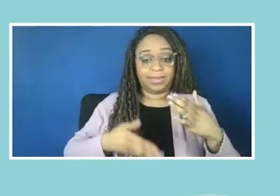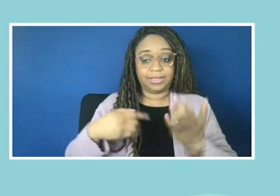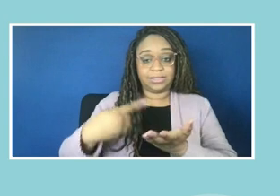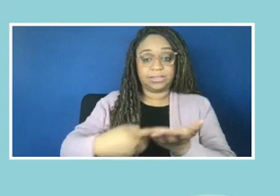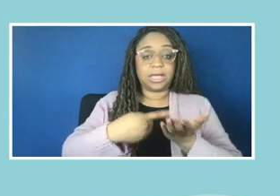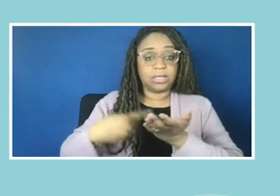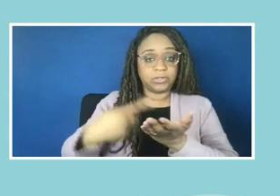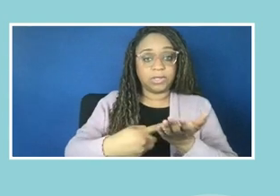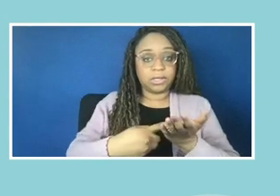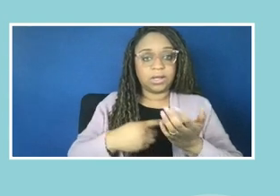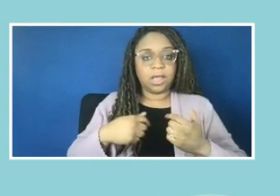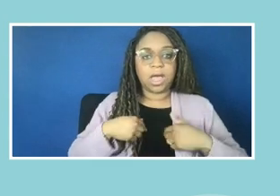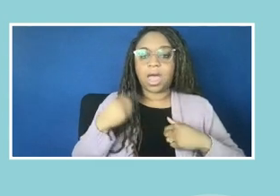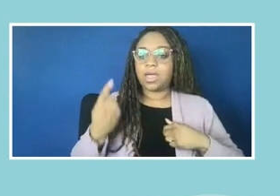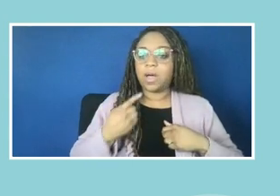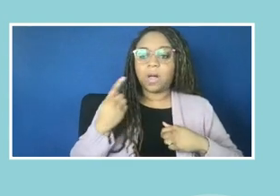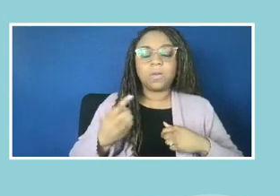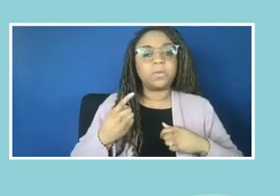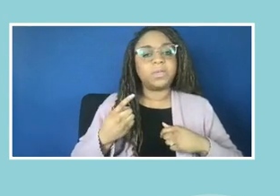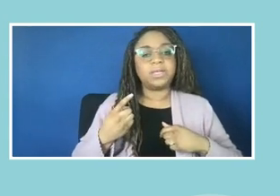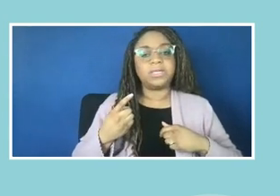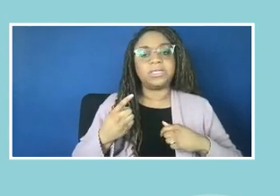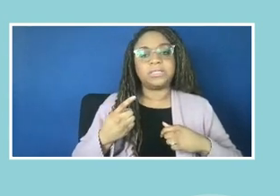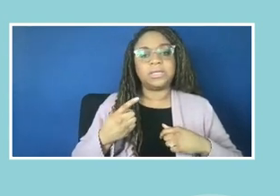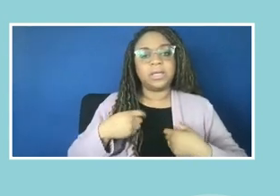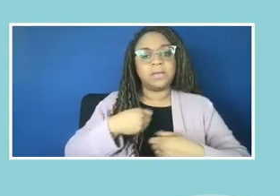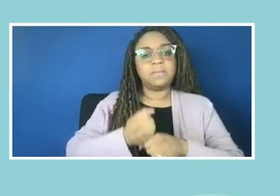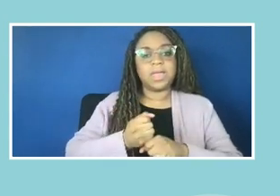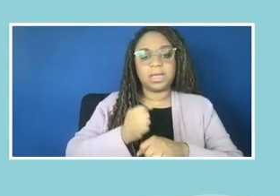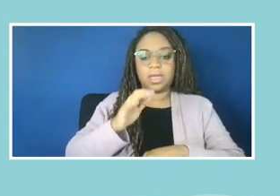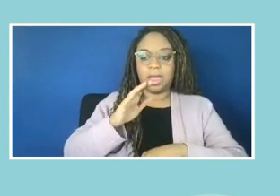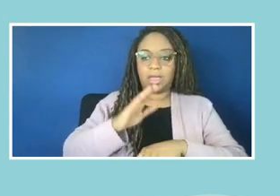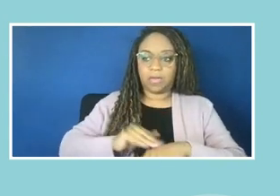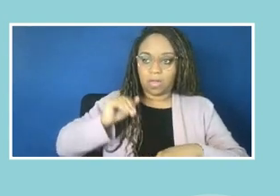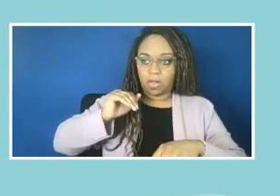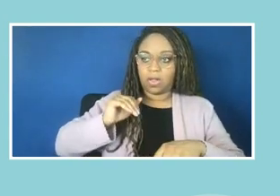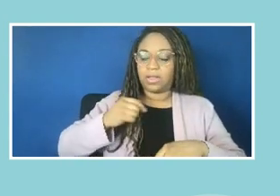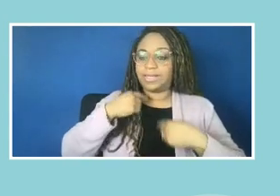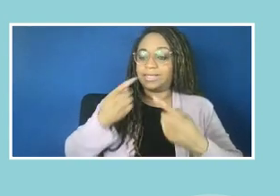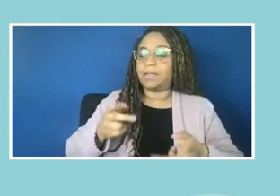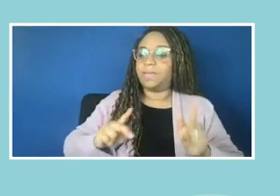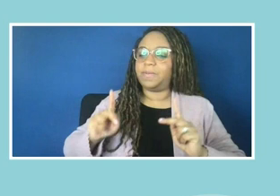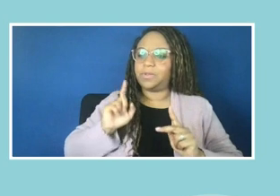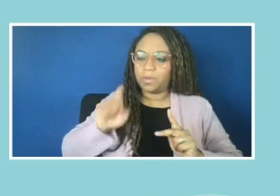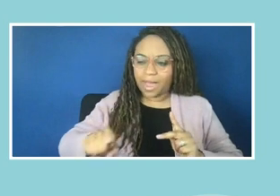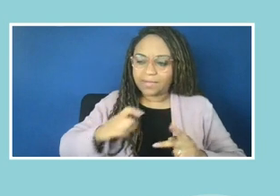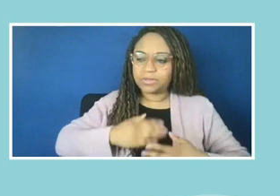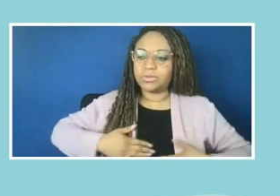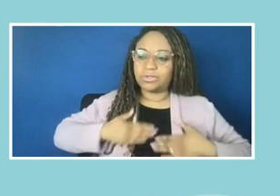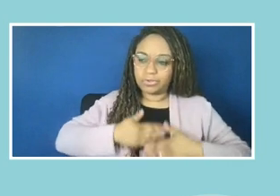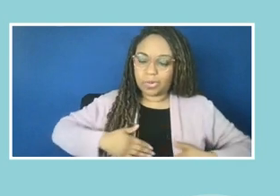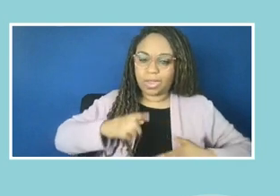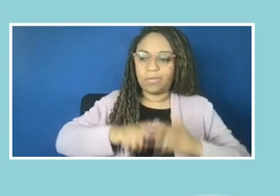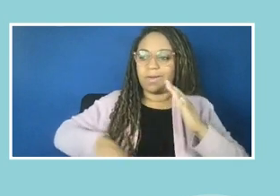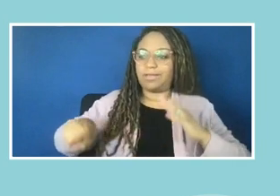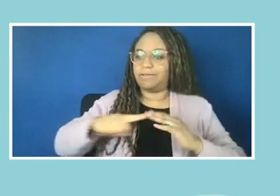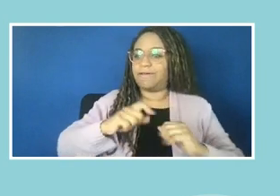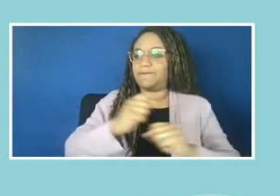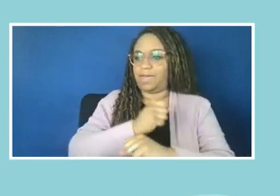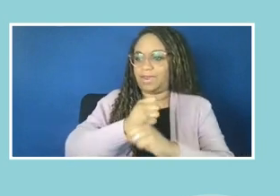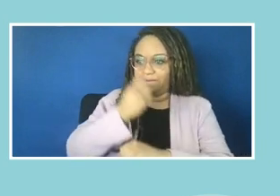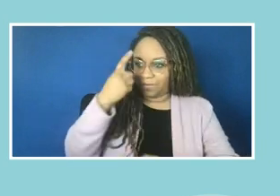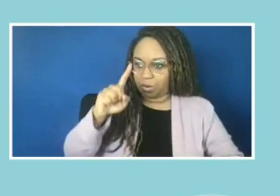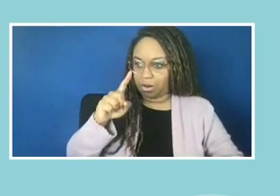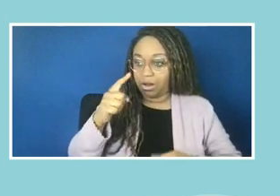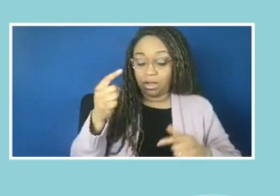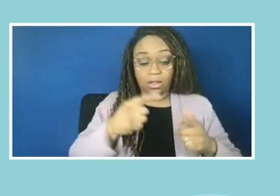just basically enjoy what you are fighting for. Appreciate the things that you are fighting for. Don't just